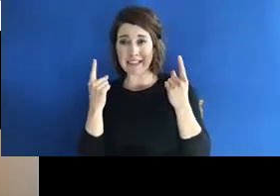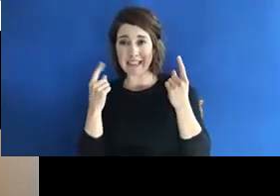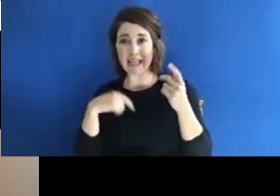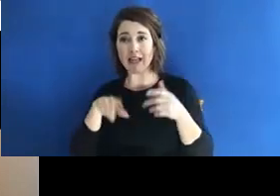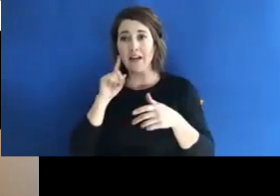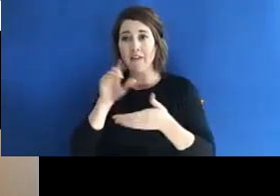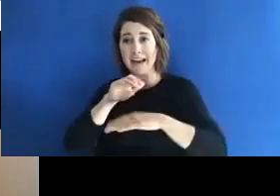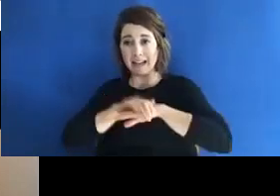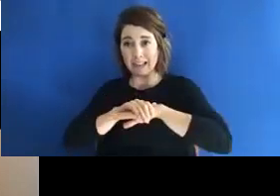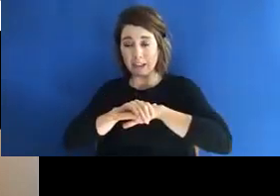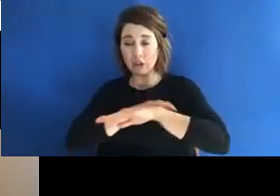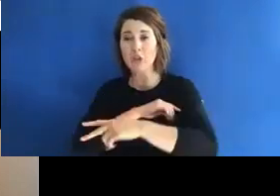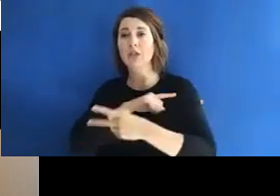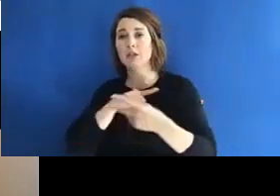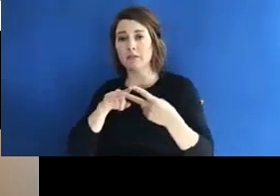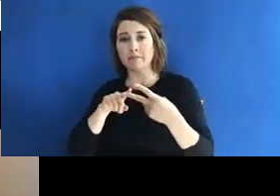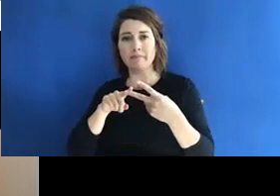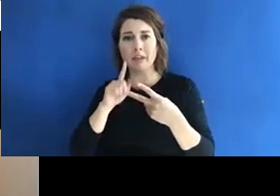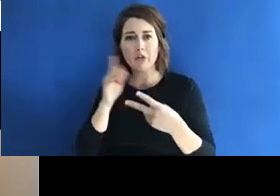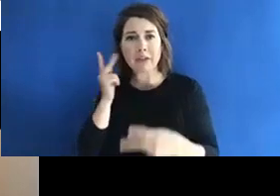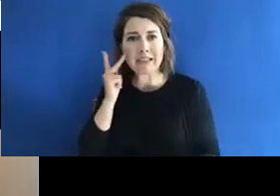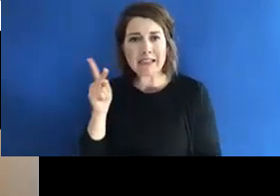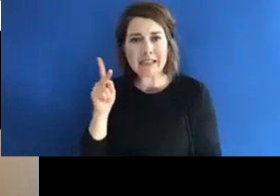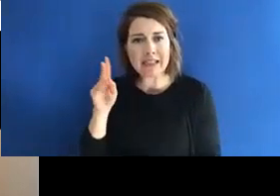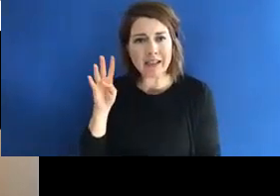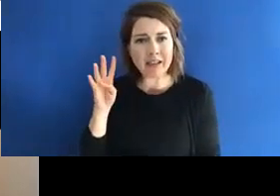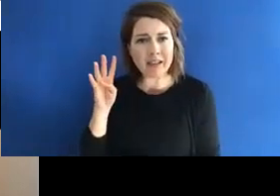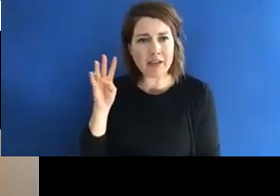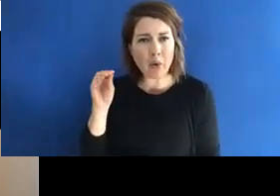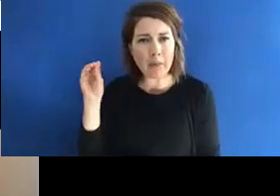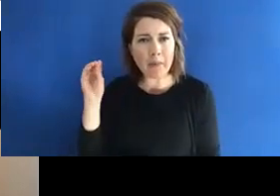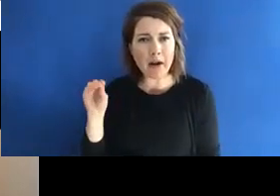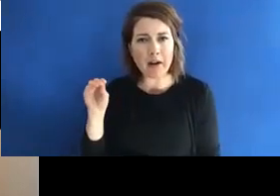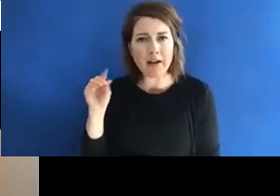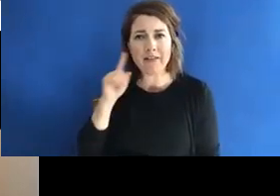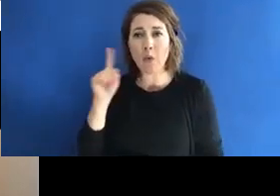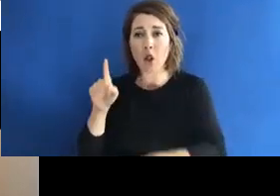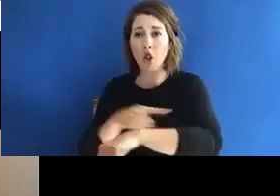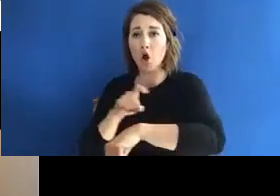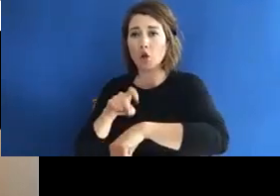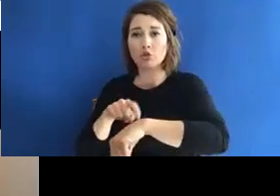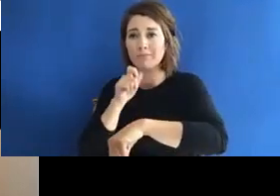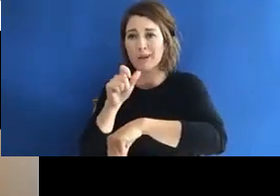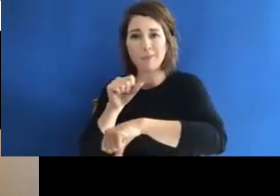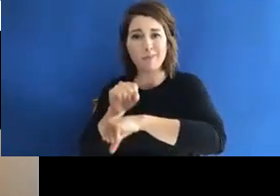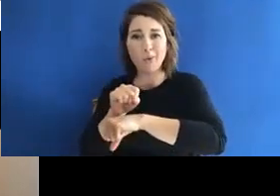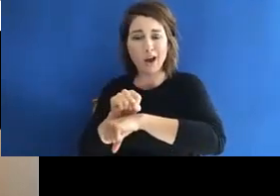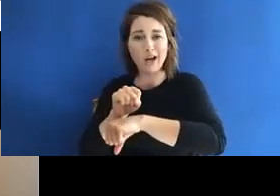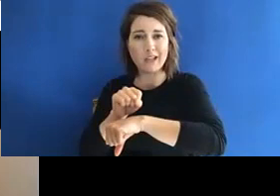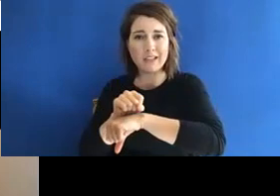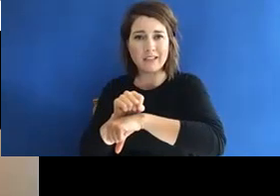served in program year 19 were considered long-term unemployed, whereas just